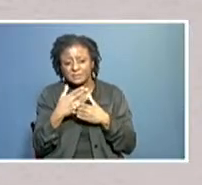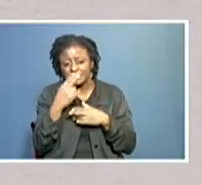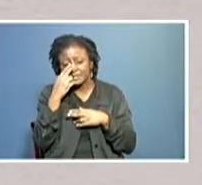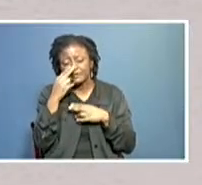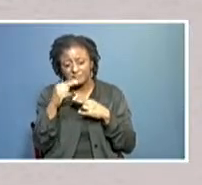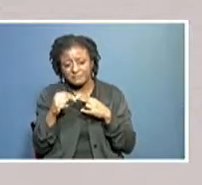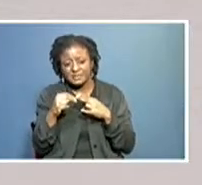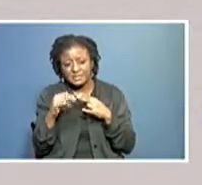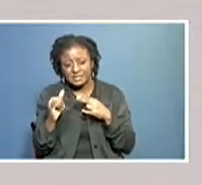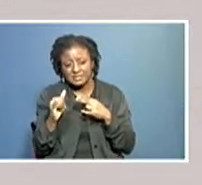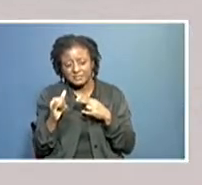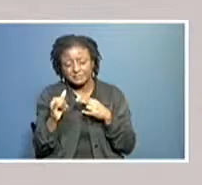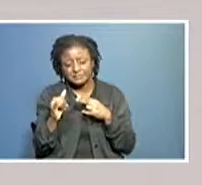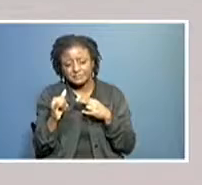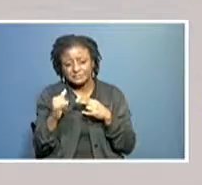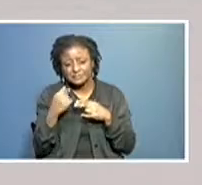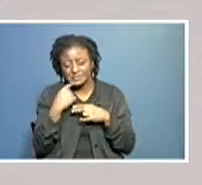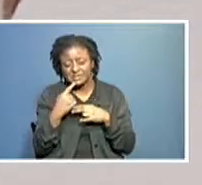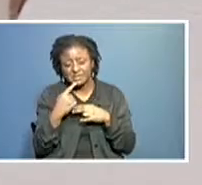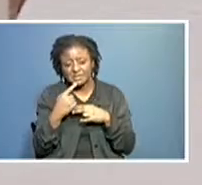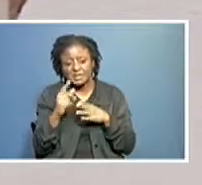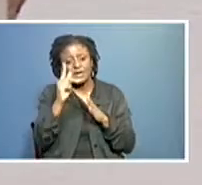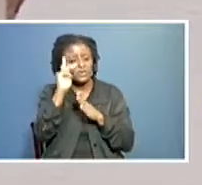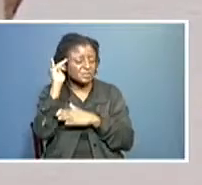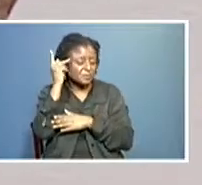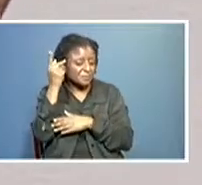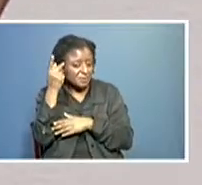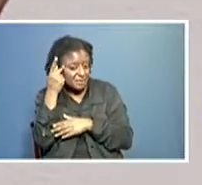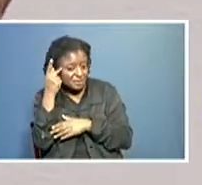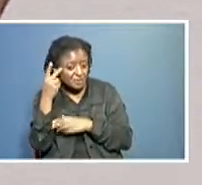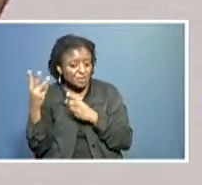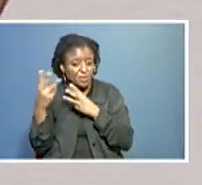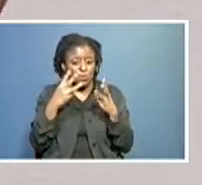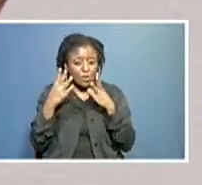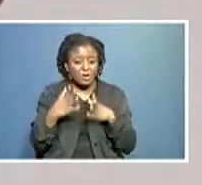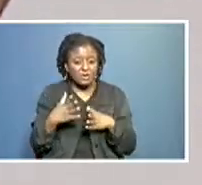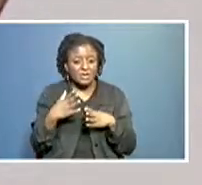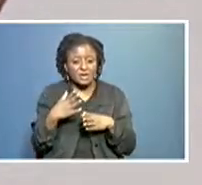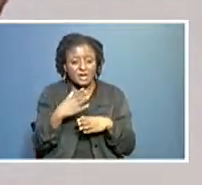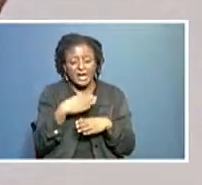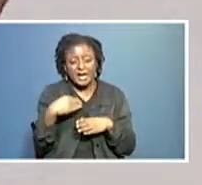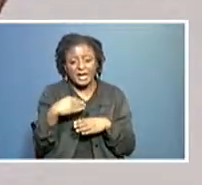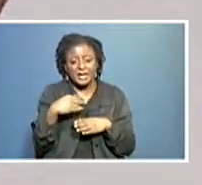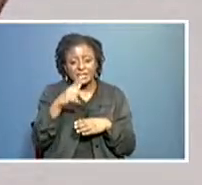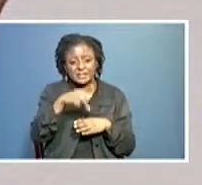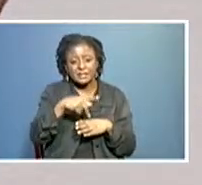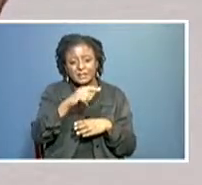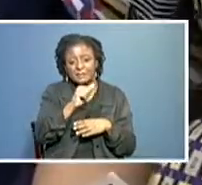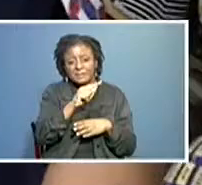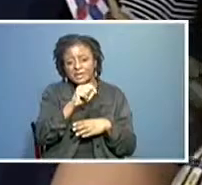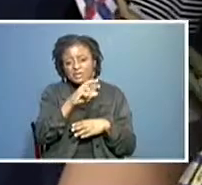Leon Griffin was a political warrior and a patriot, a stalwart soldier.